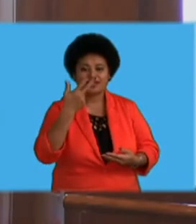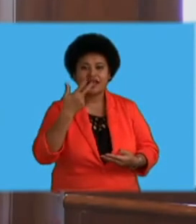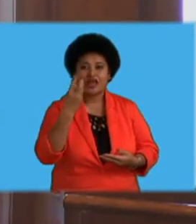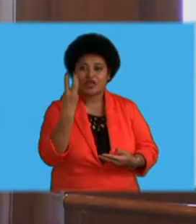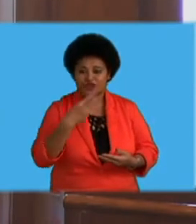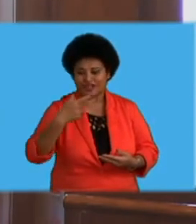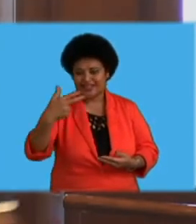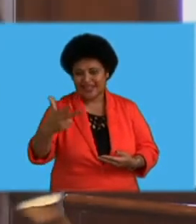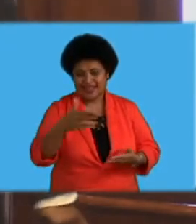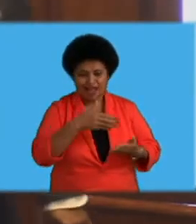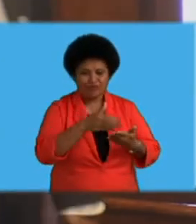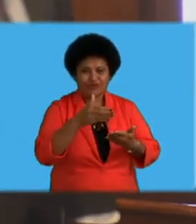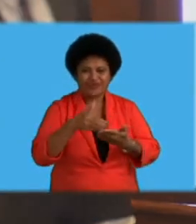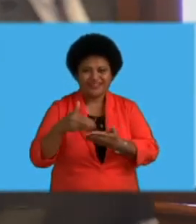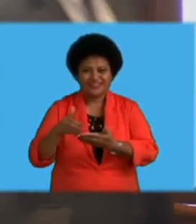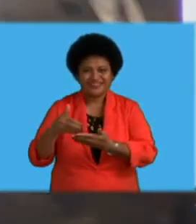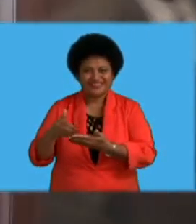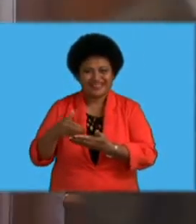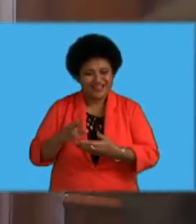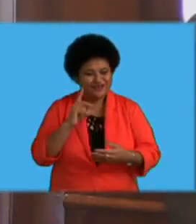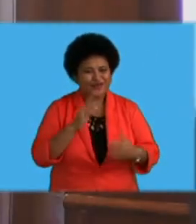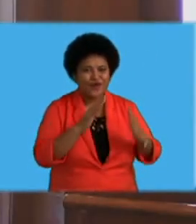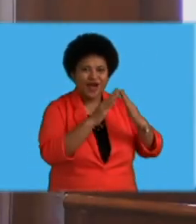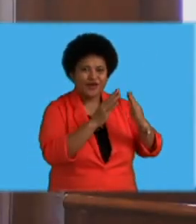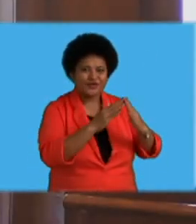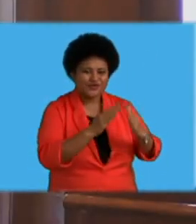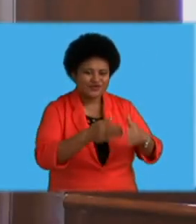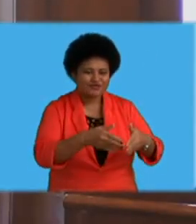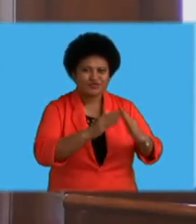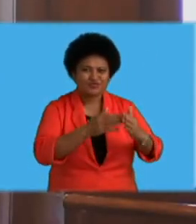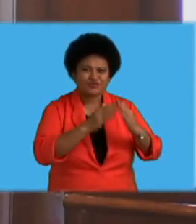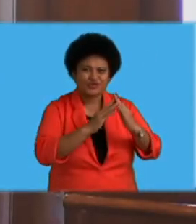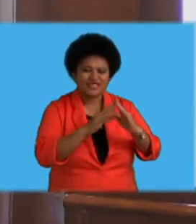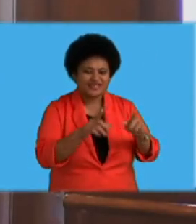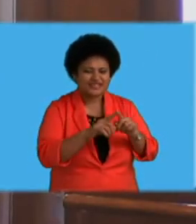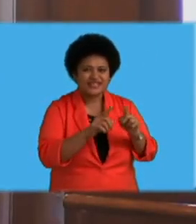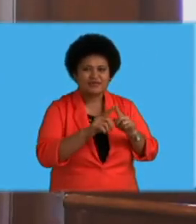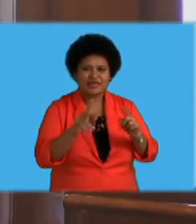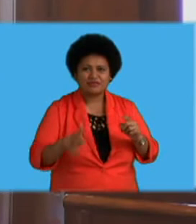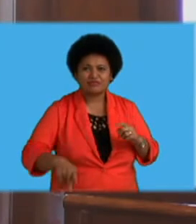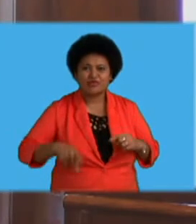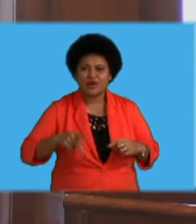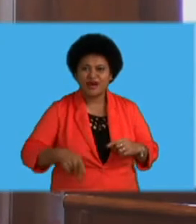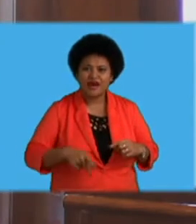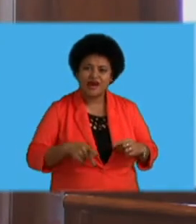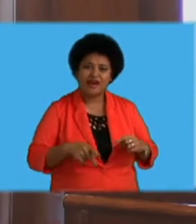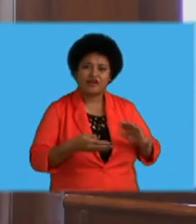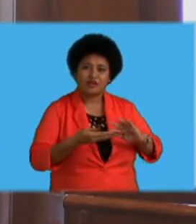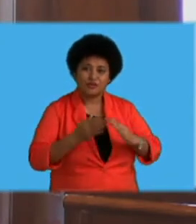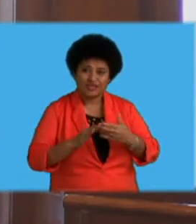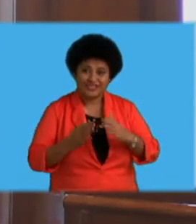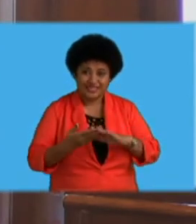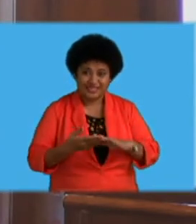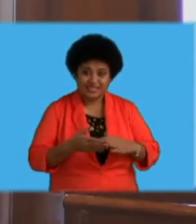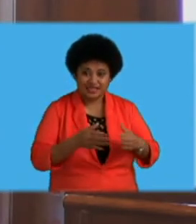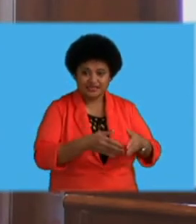the occupancy of these families in informal settlements, in which 72 was issued for the Western